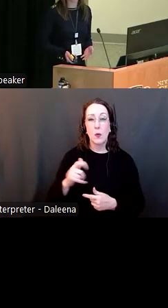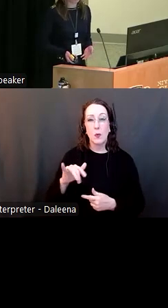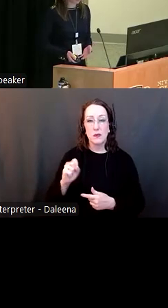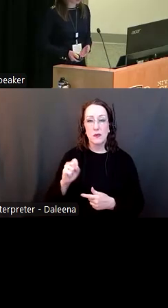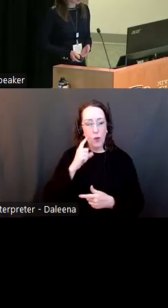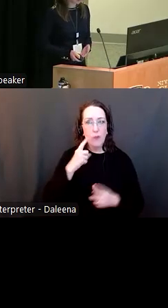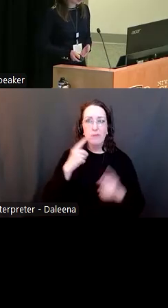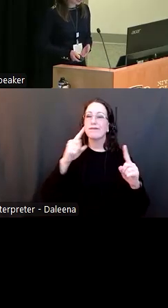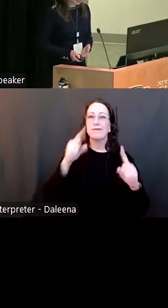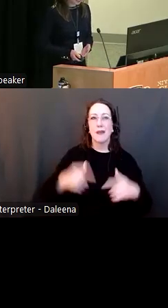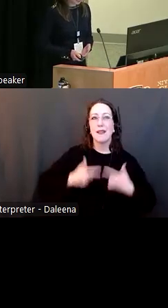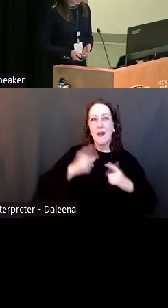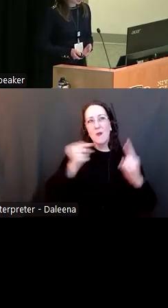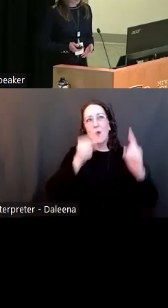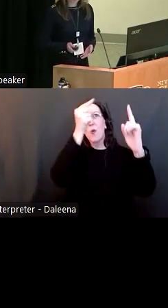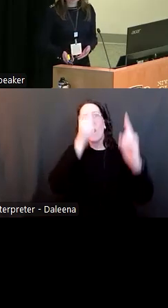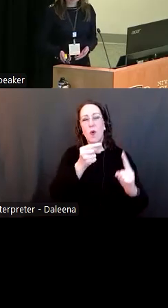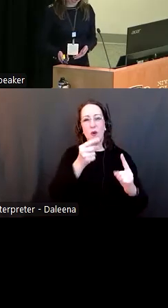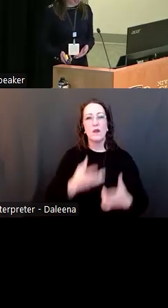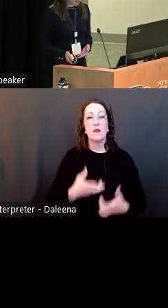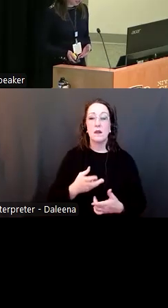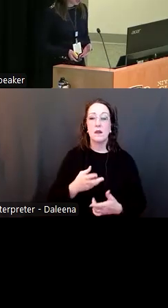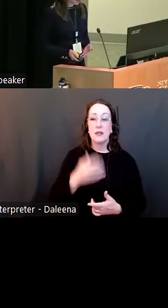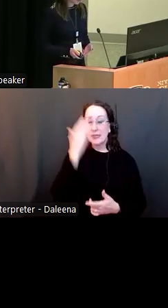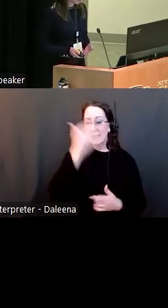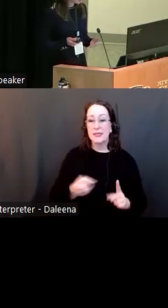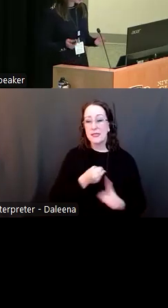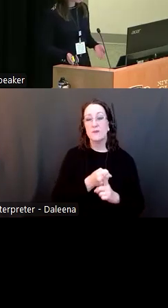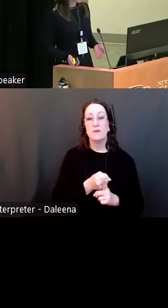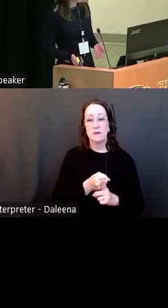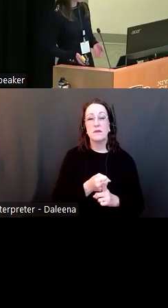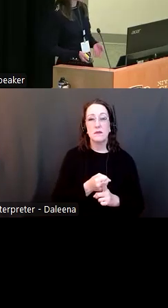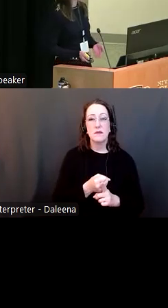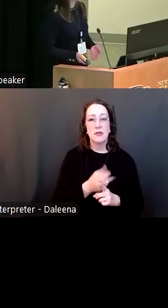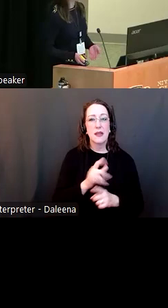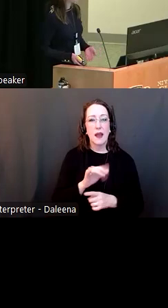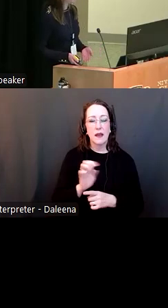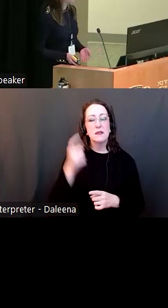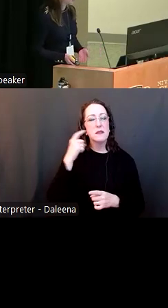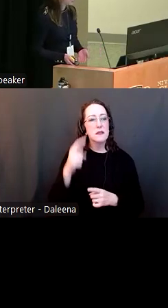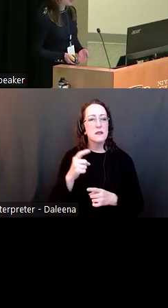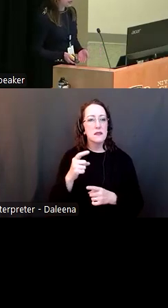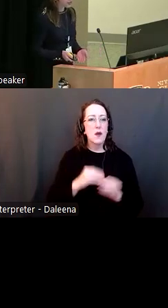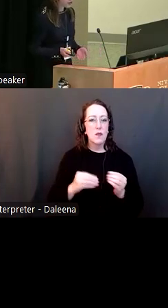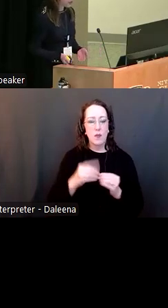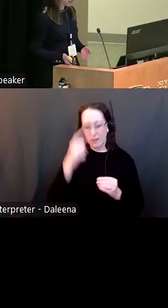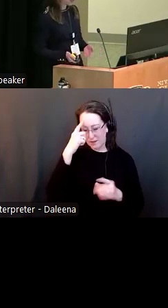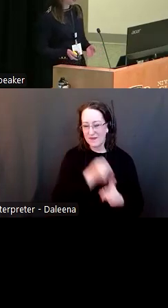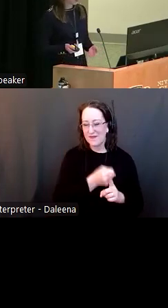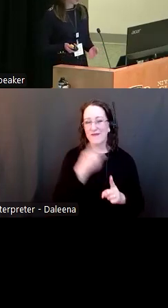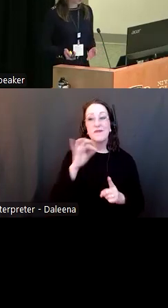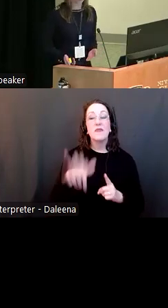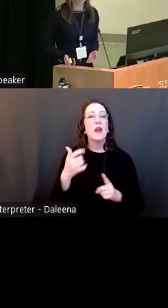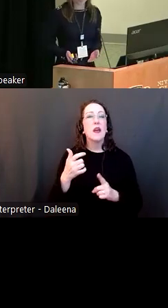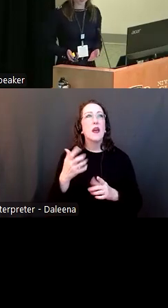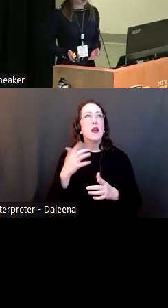goals. In schizophrenia cases, greater severity of negative symptoms has been associated with